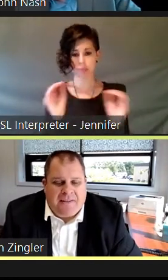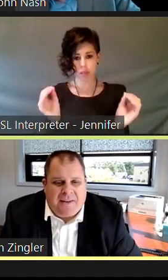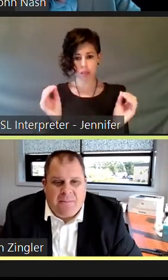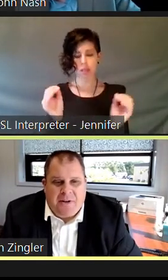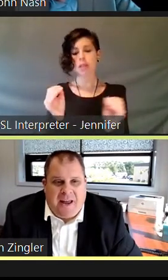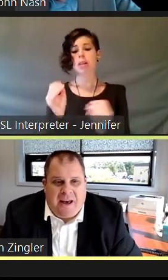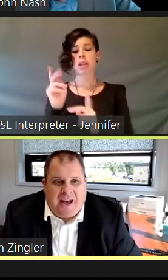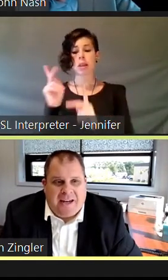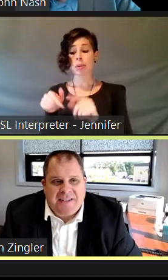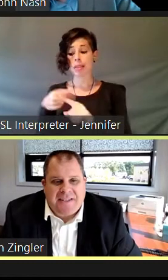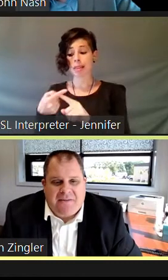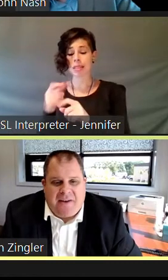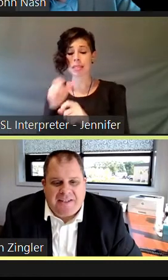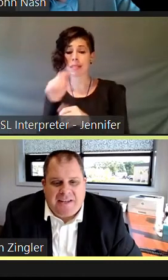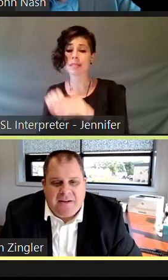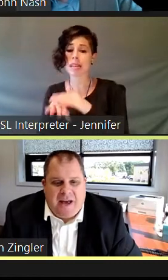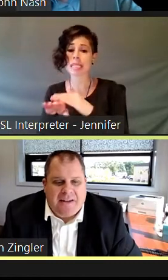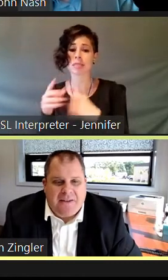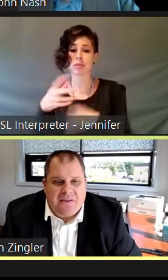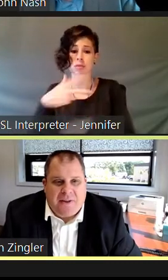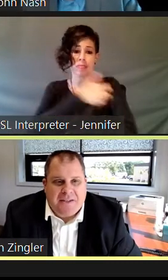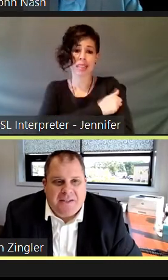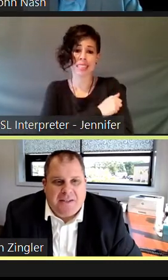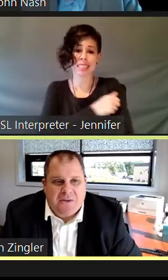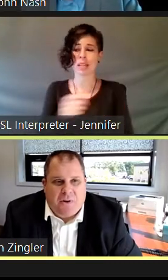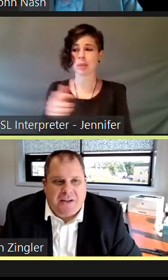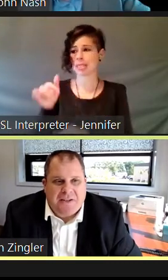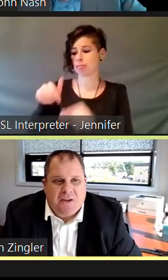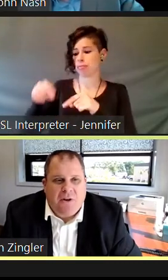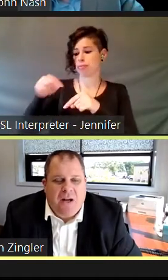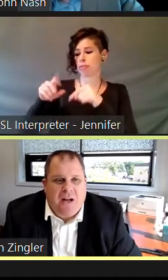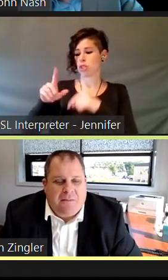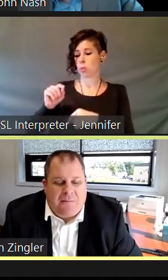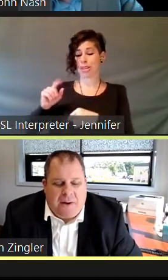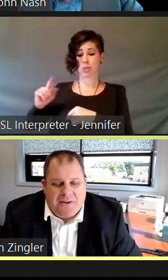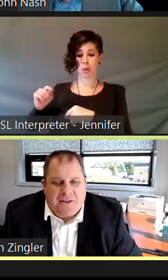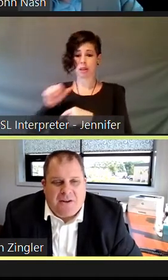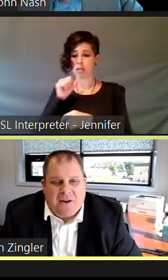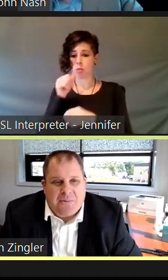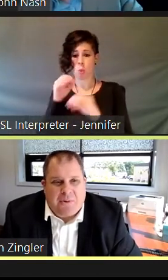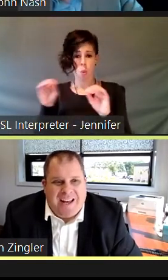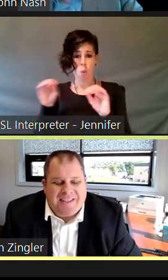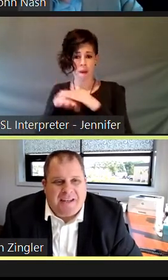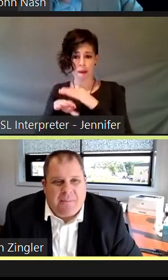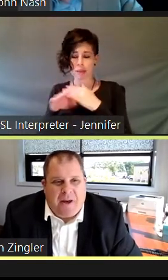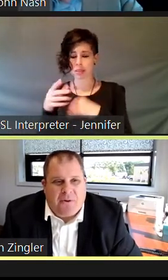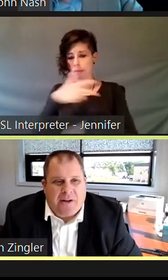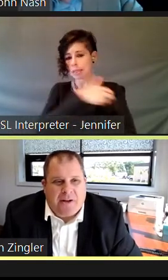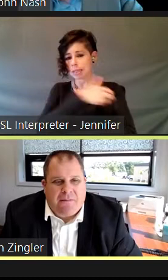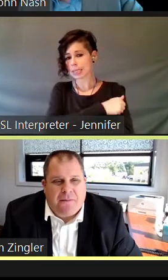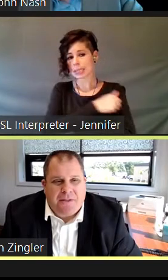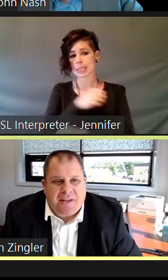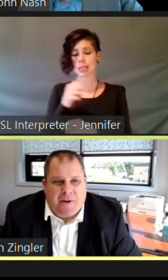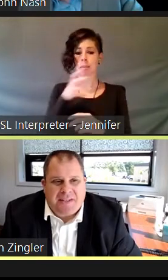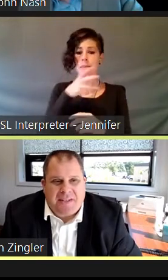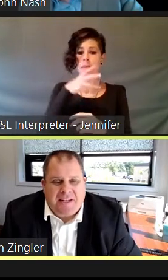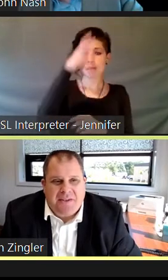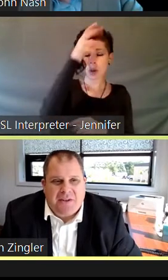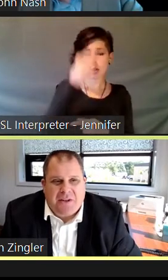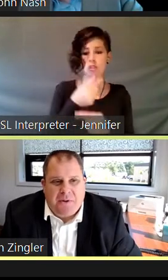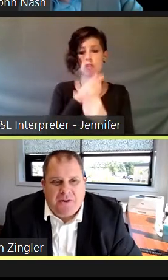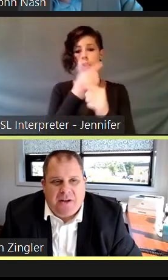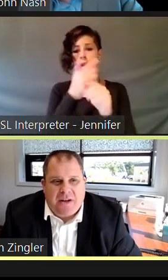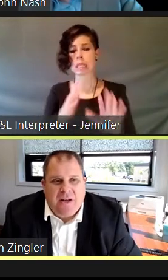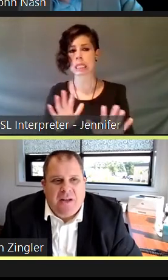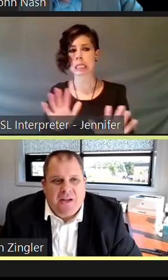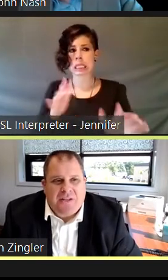at that time didn't have access to the vaccine back in 2020. So parents and guardians were hesitant about putting our folks at risk into